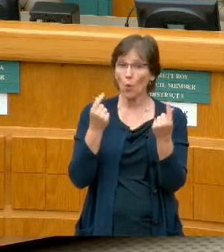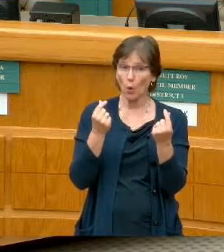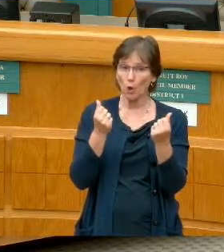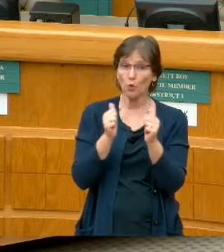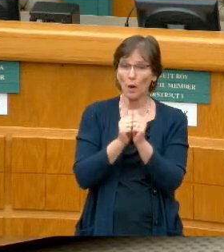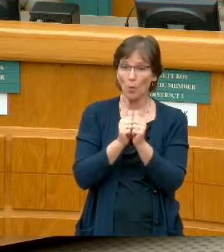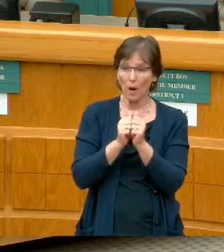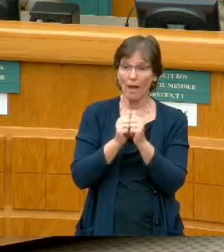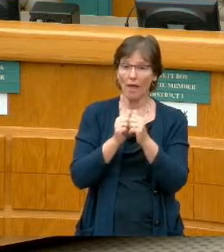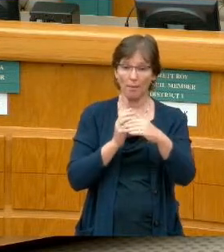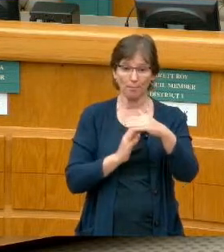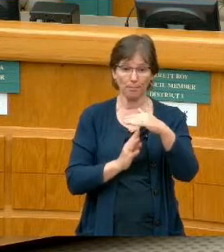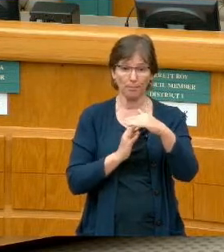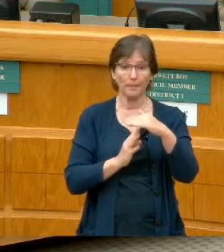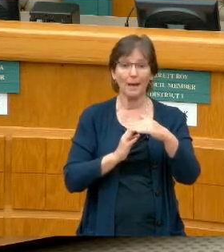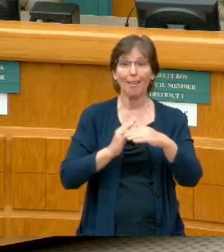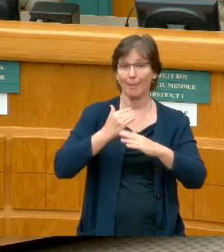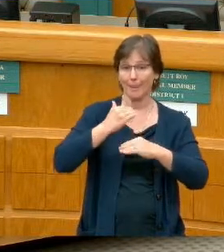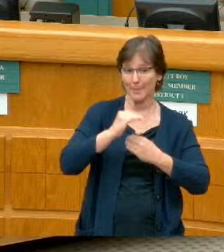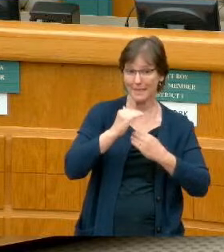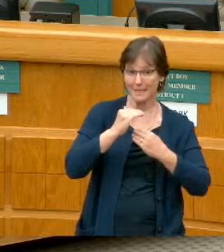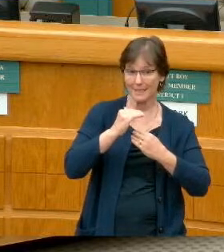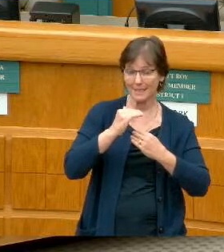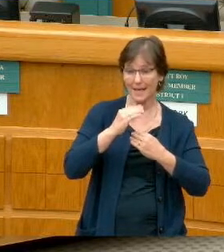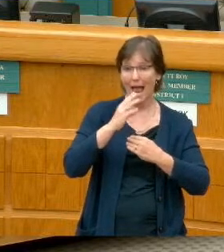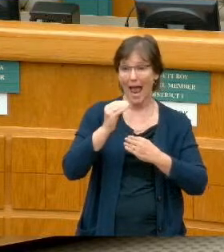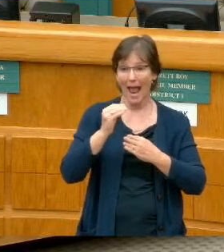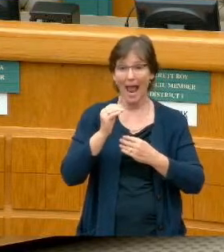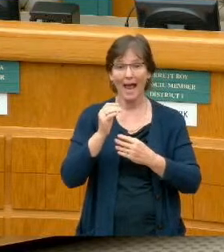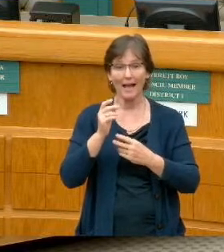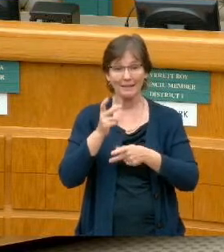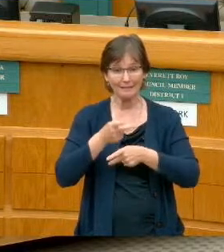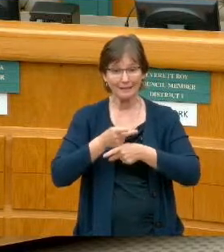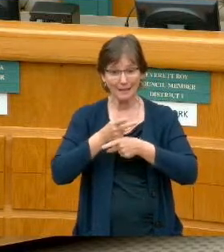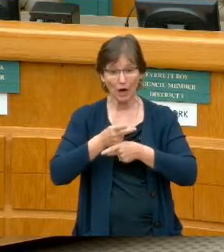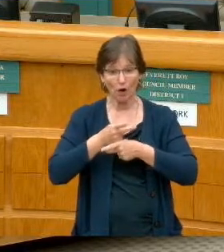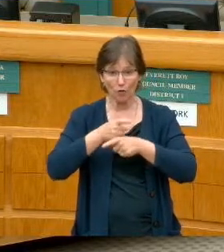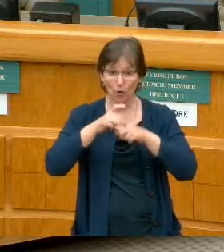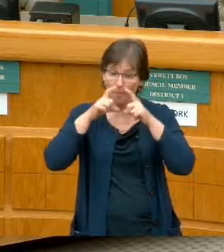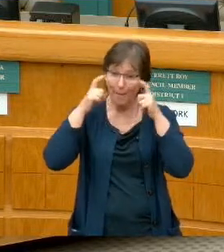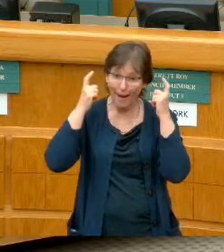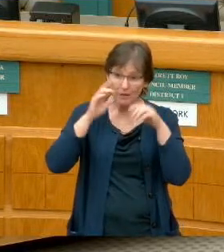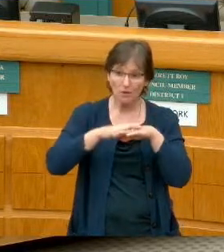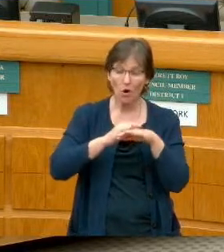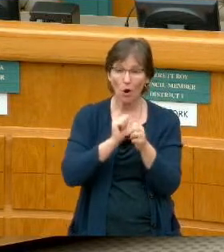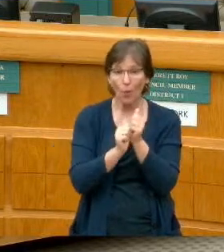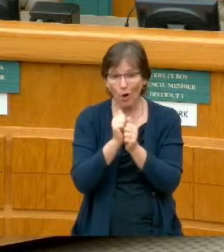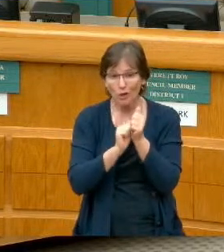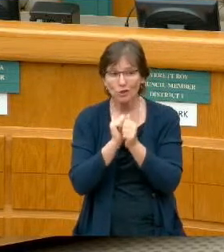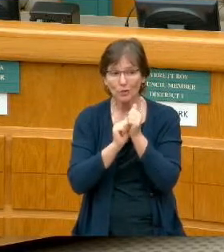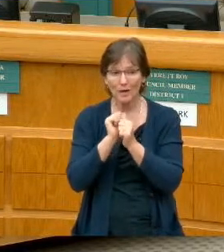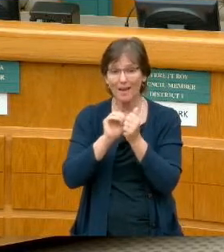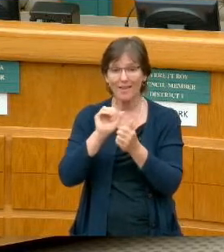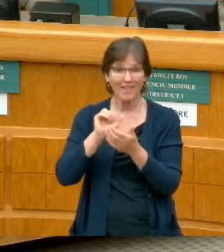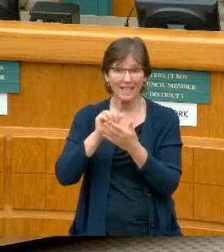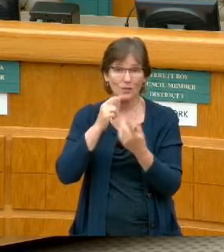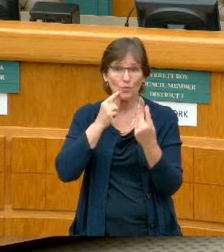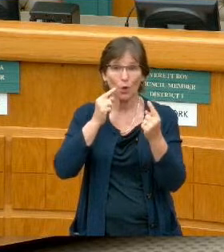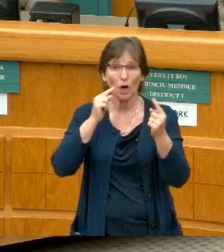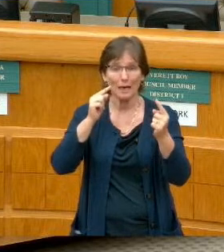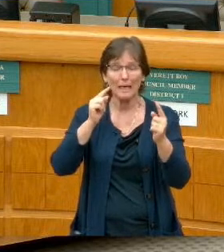and hygiene are working, but they're working together in tandem, and we just can't let that guard down.